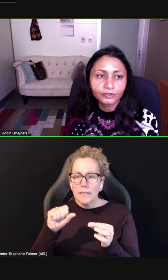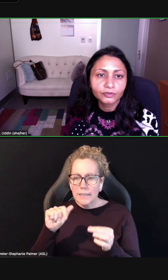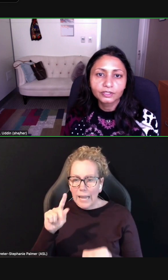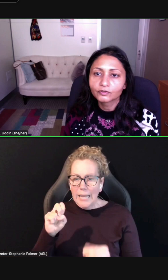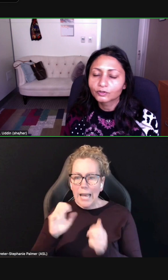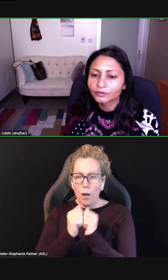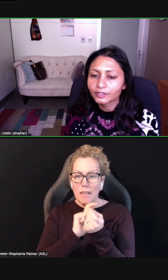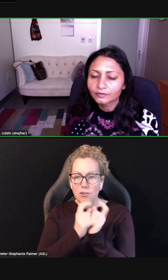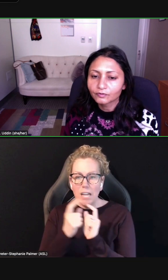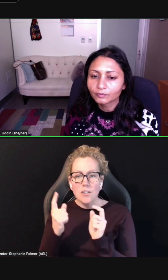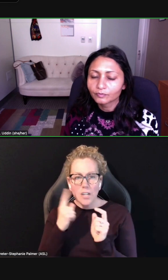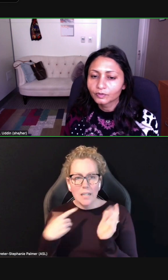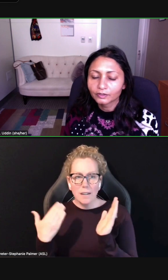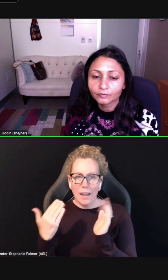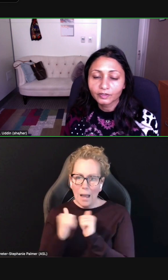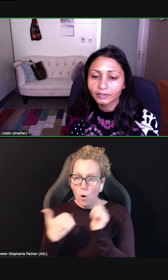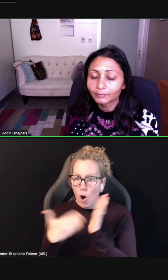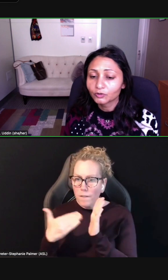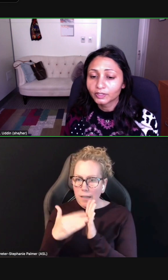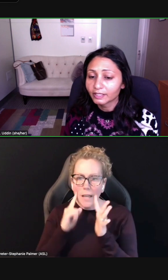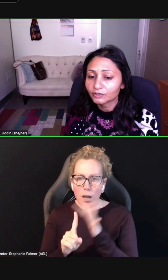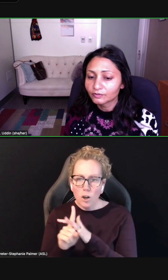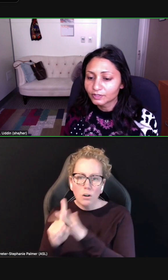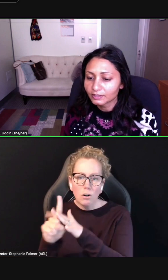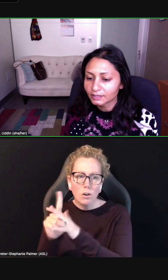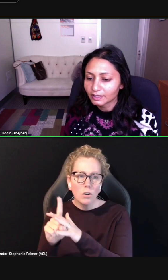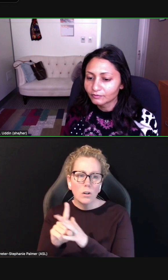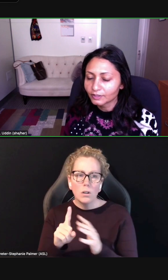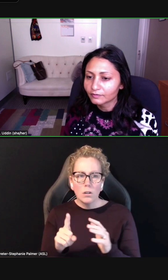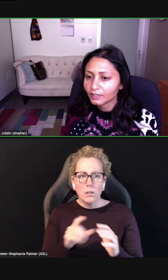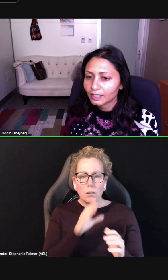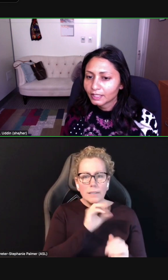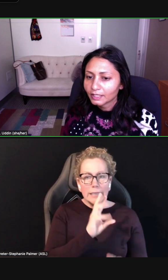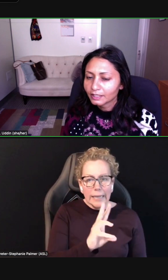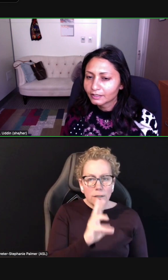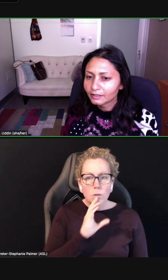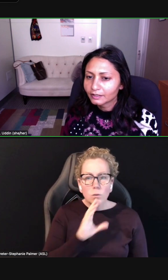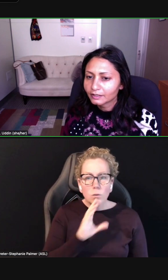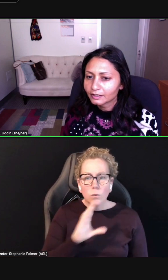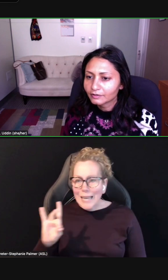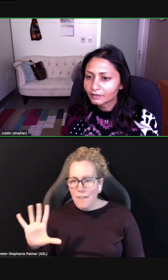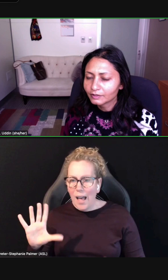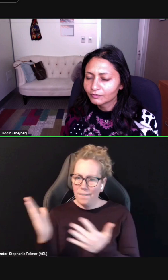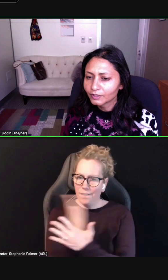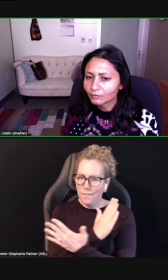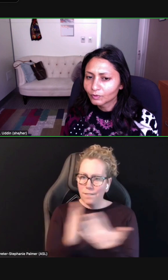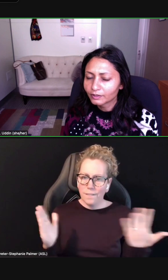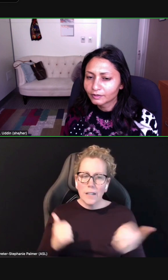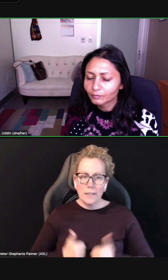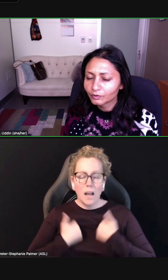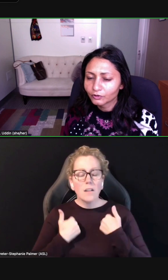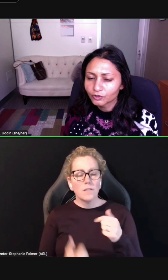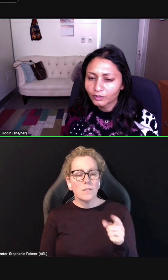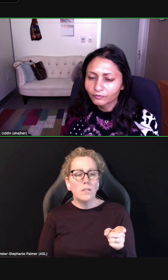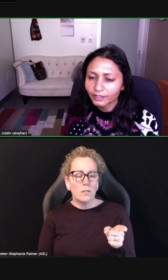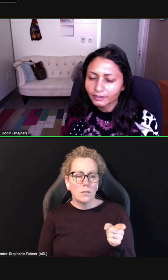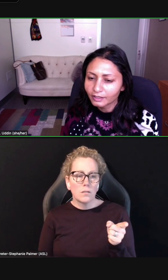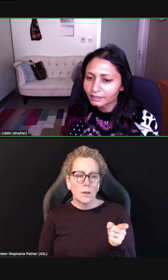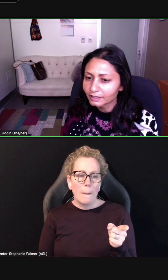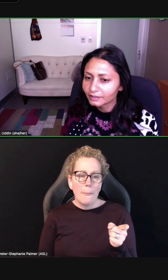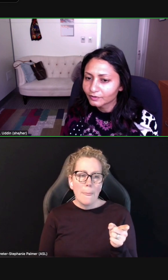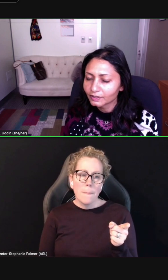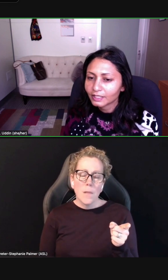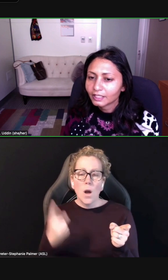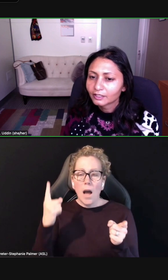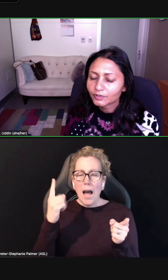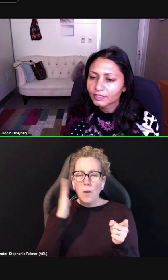their frequency of occurrence from, between the ages of 6 and 85. And he found just one finding I'll